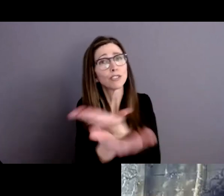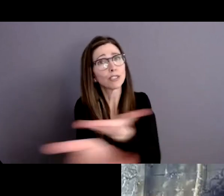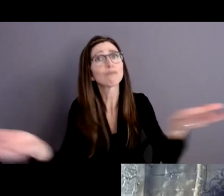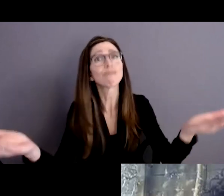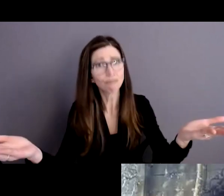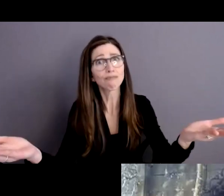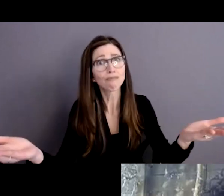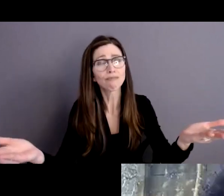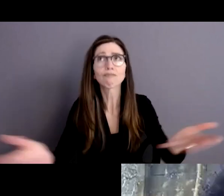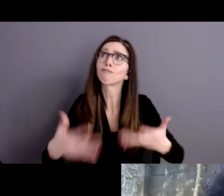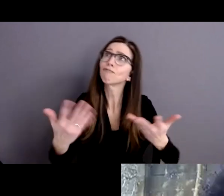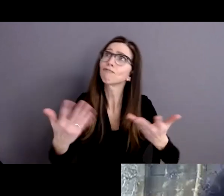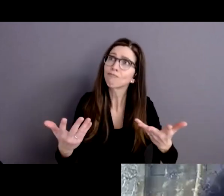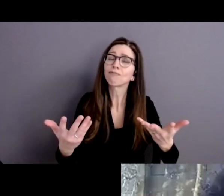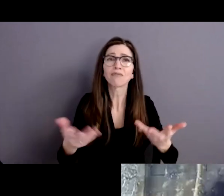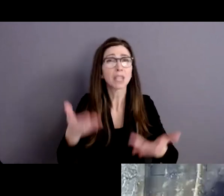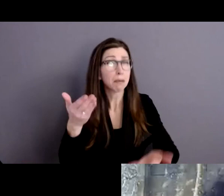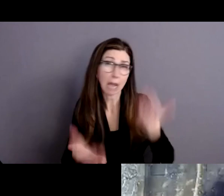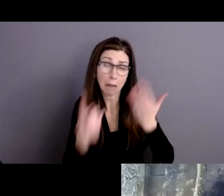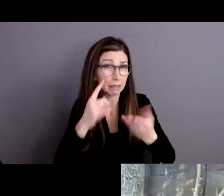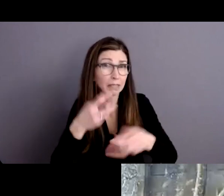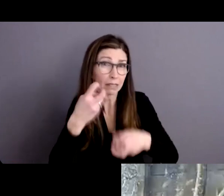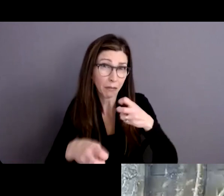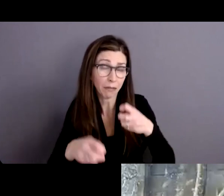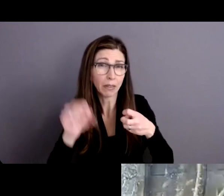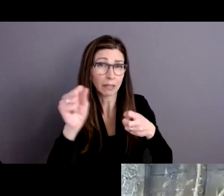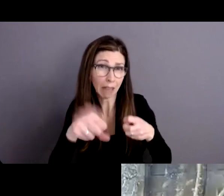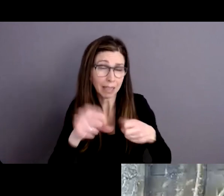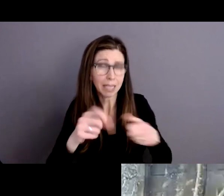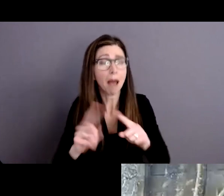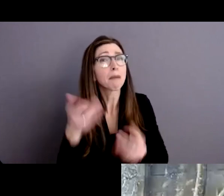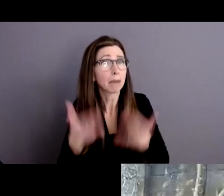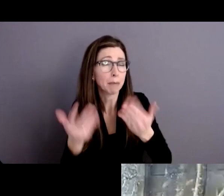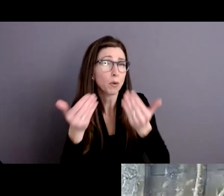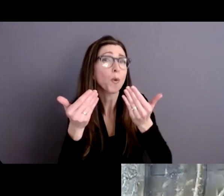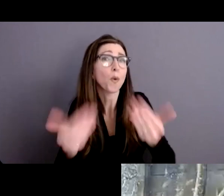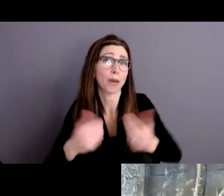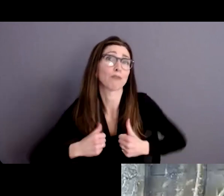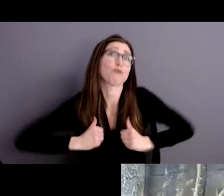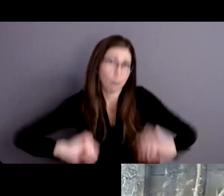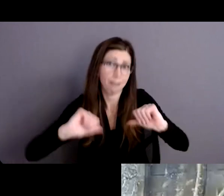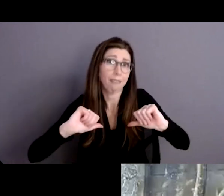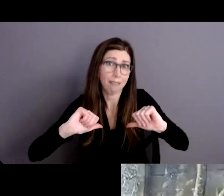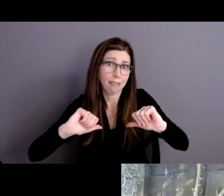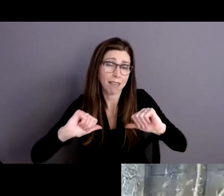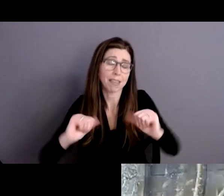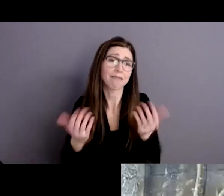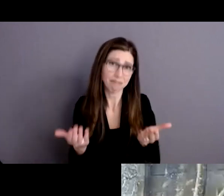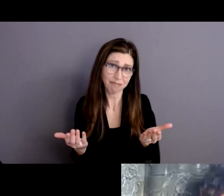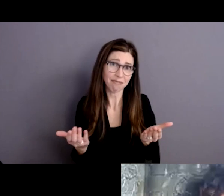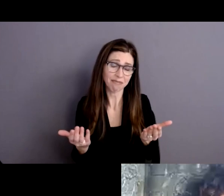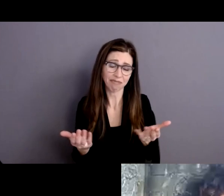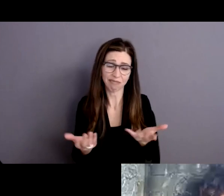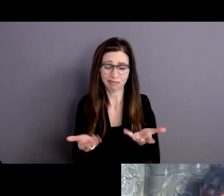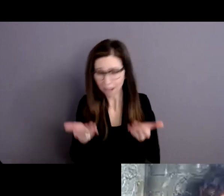try and, as difficult as it can be during this time, and all the time, honestly,